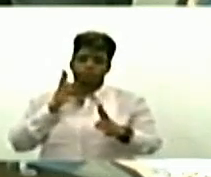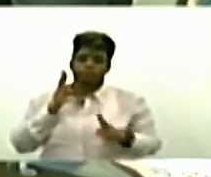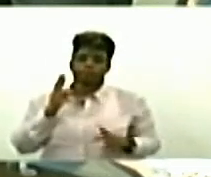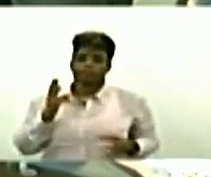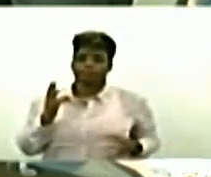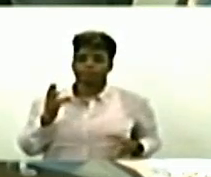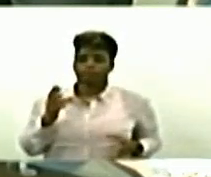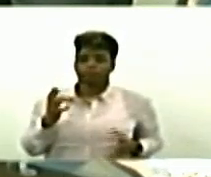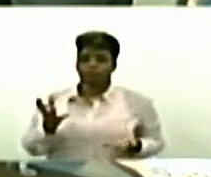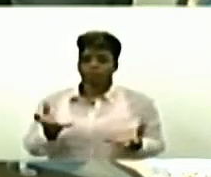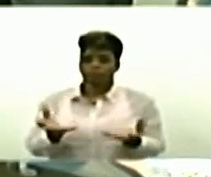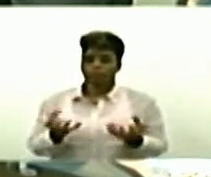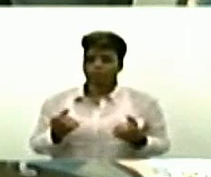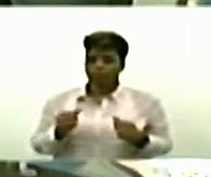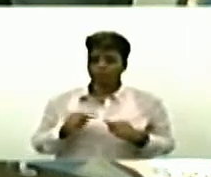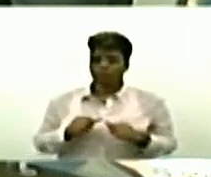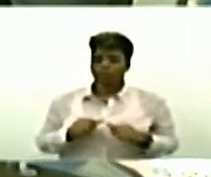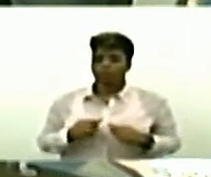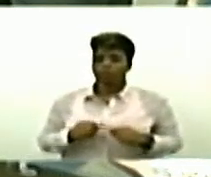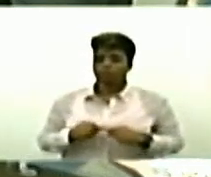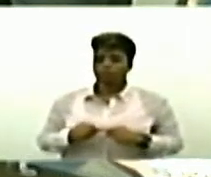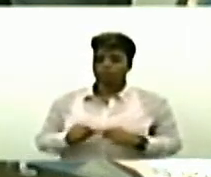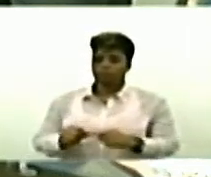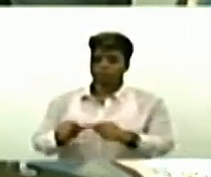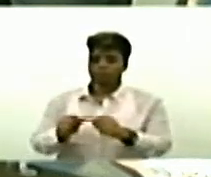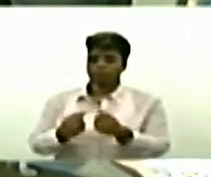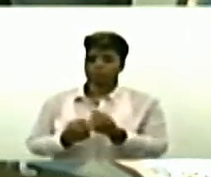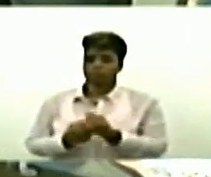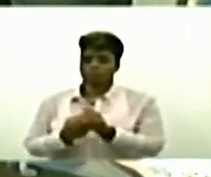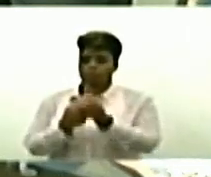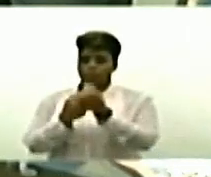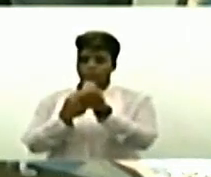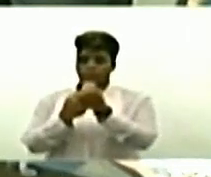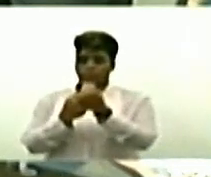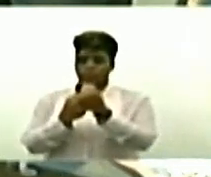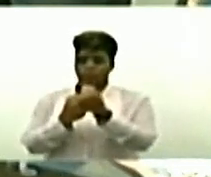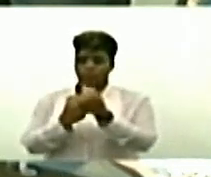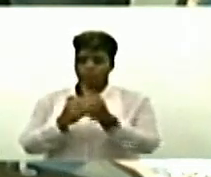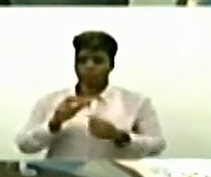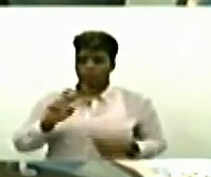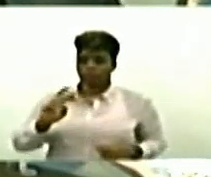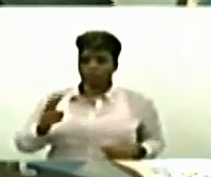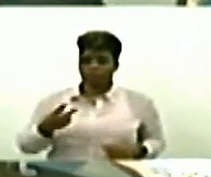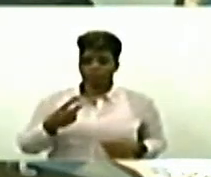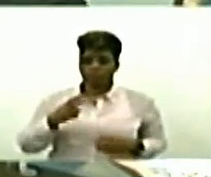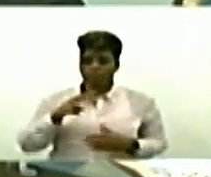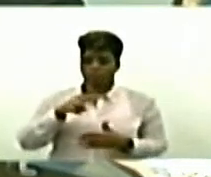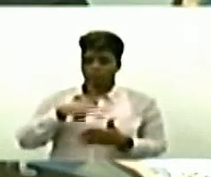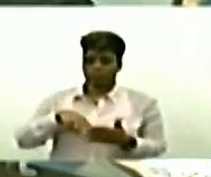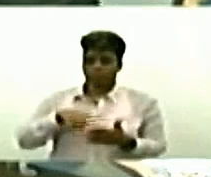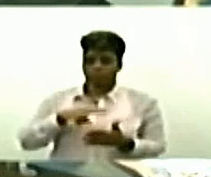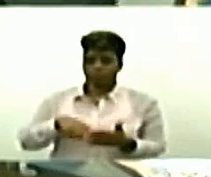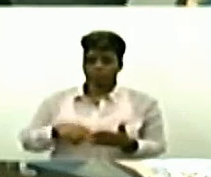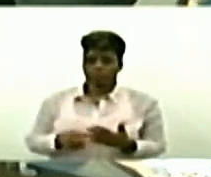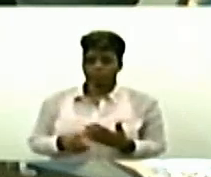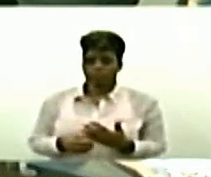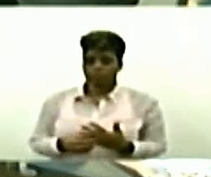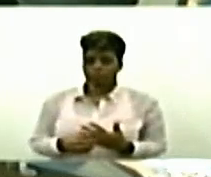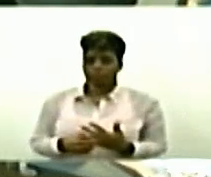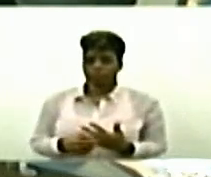I want to continue to give support to the second reading of it. So did we finish the